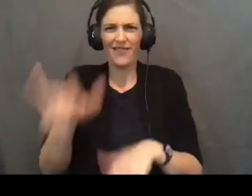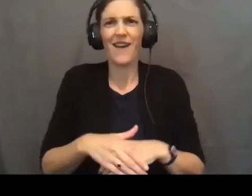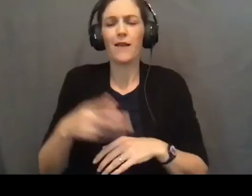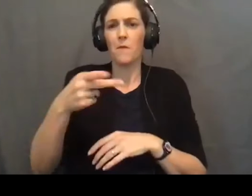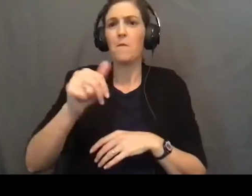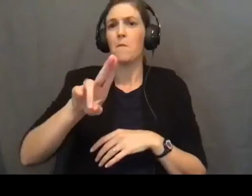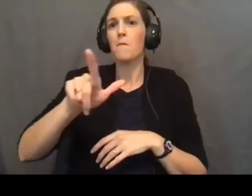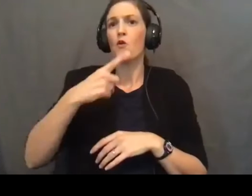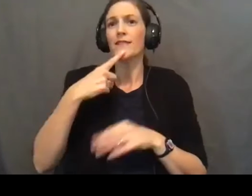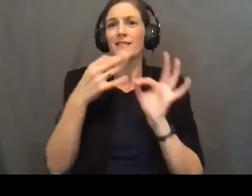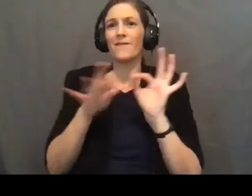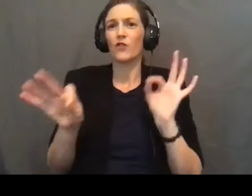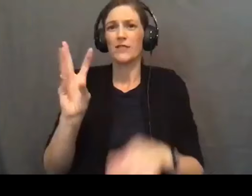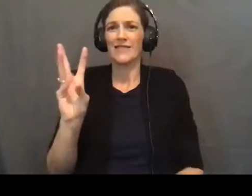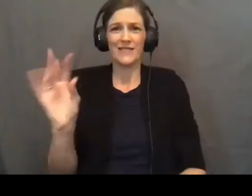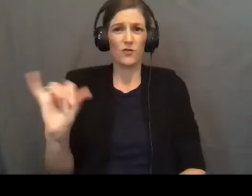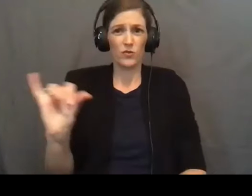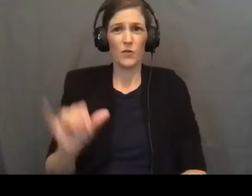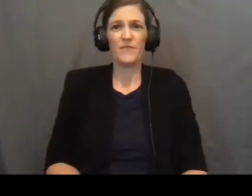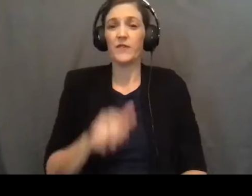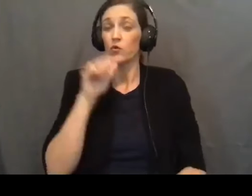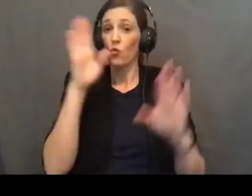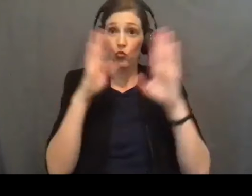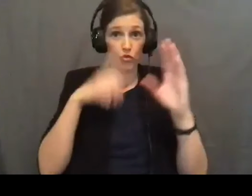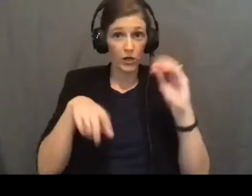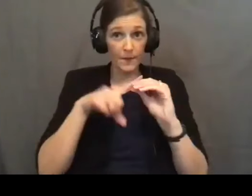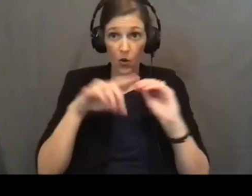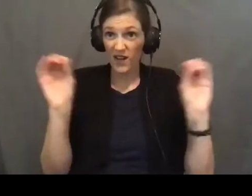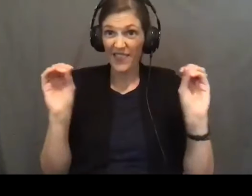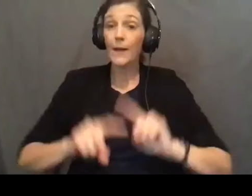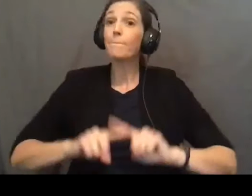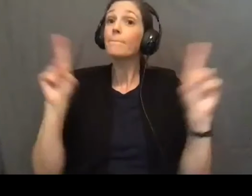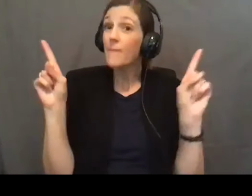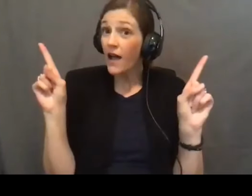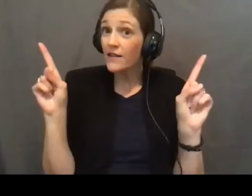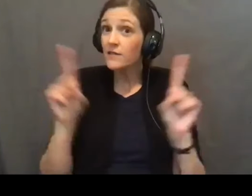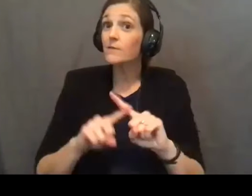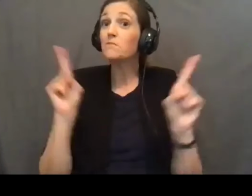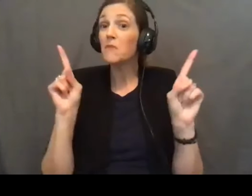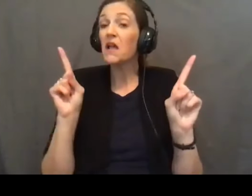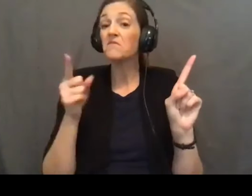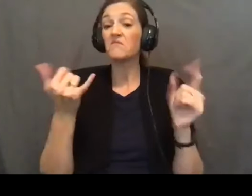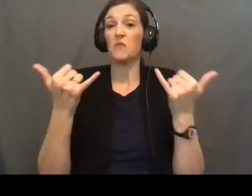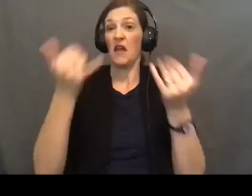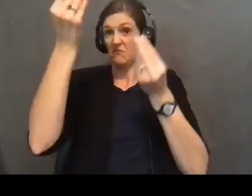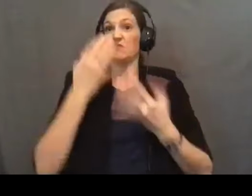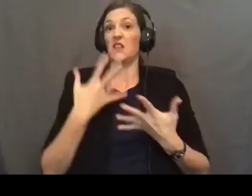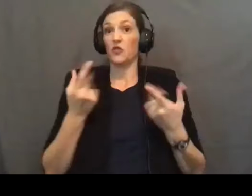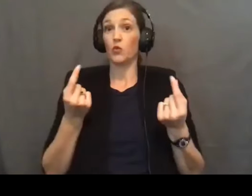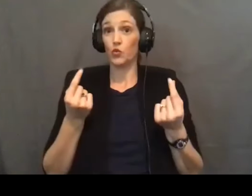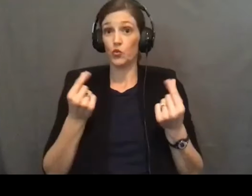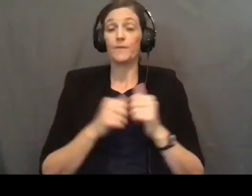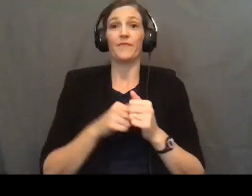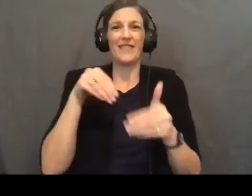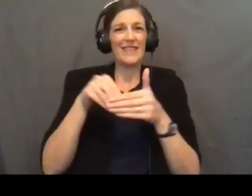that in verse six as well. He says, don't worry about anything, but so here he's going to tell us some things we can do in